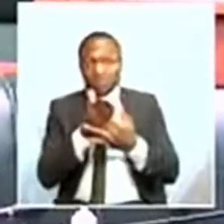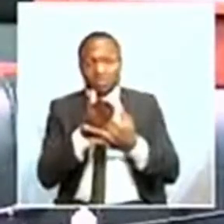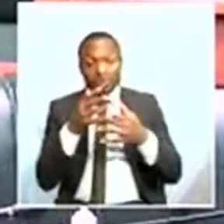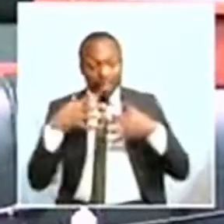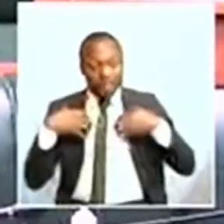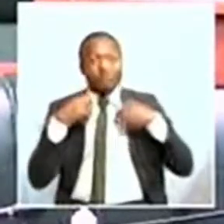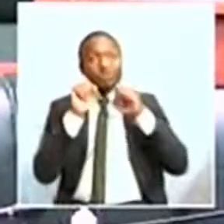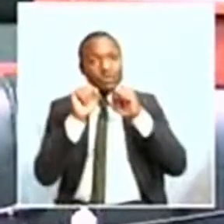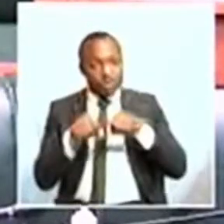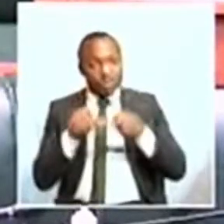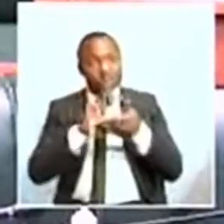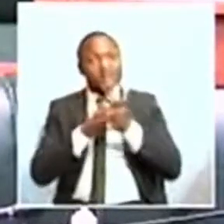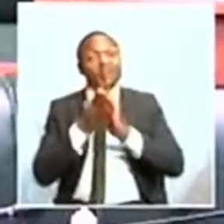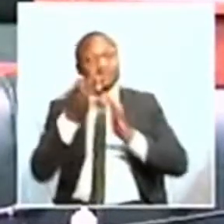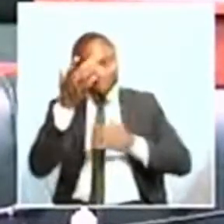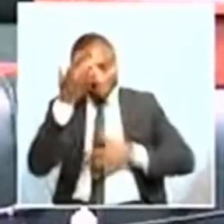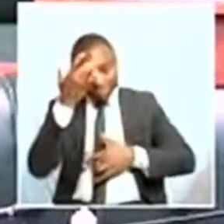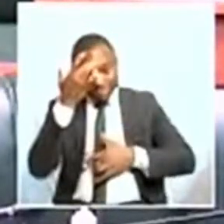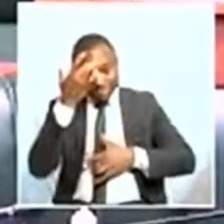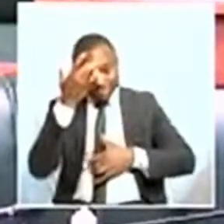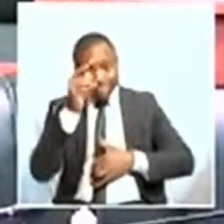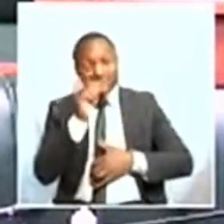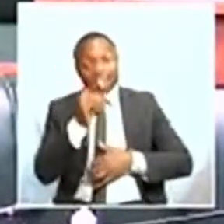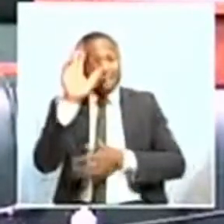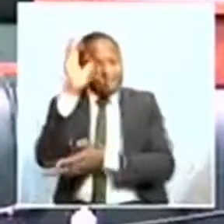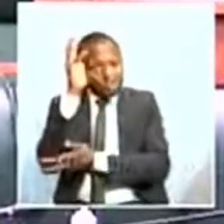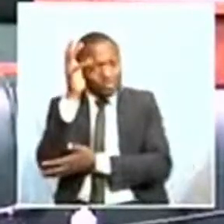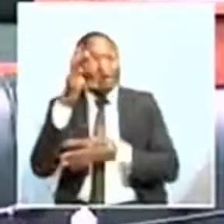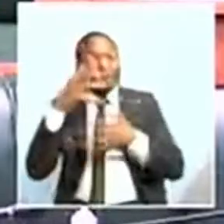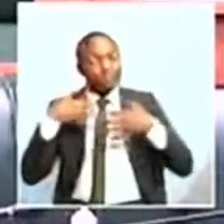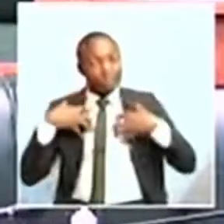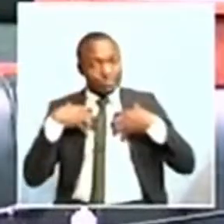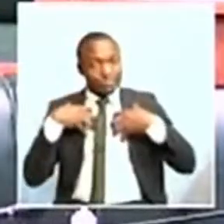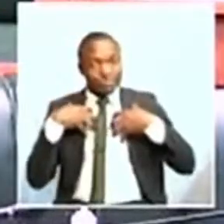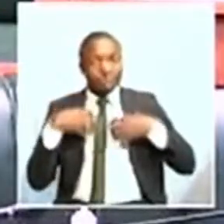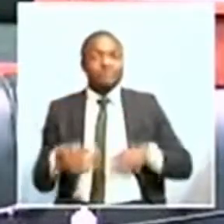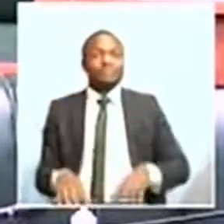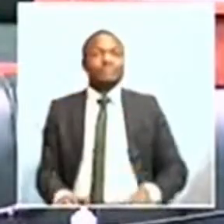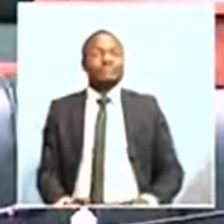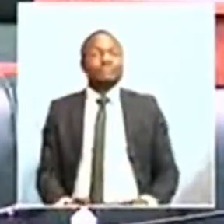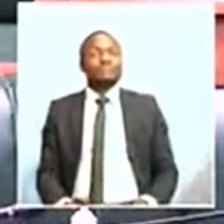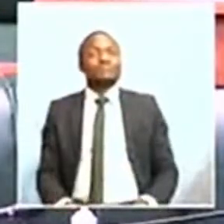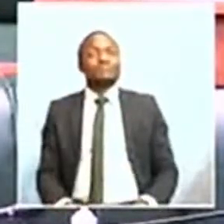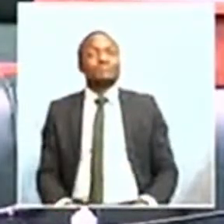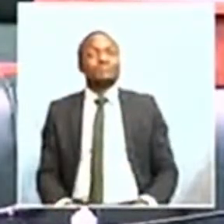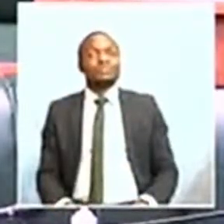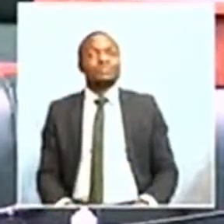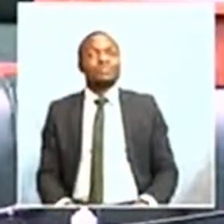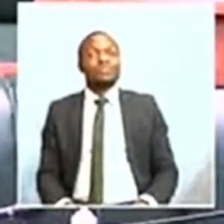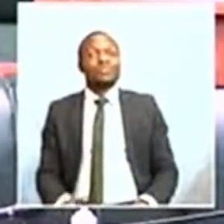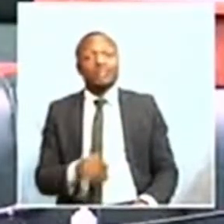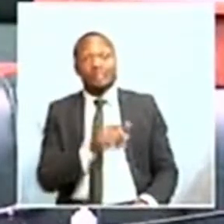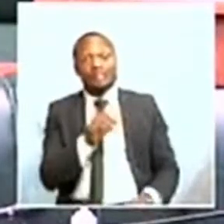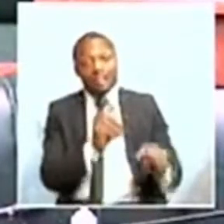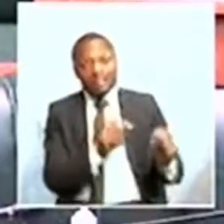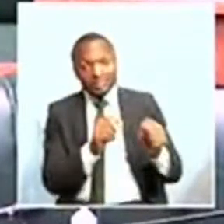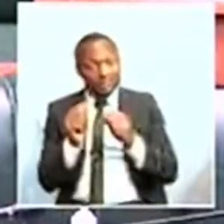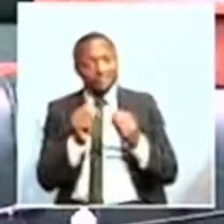diseases, especially the wild animals, including your buffalo. They transmit